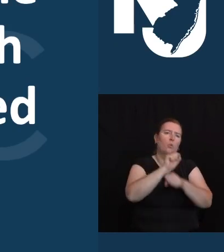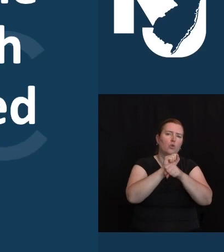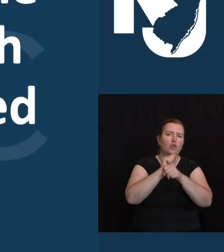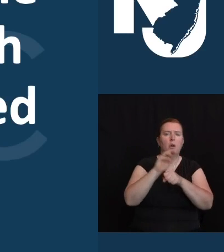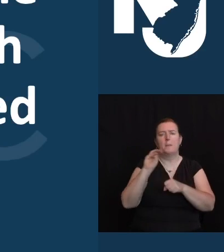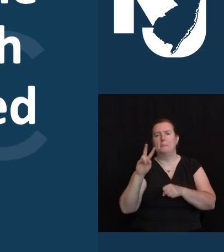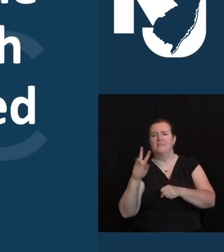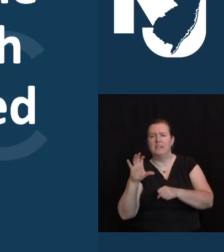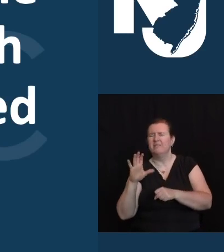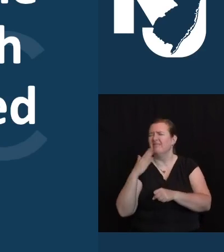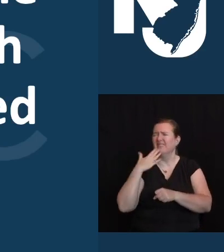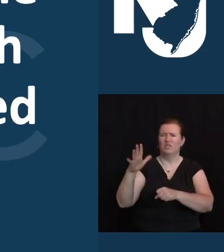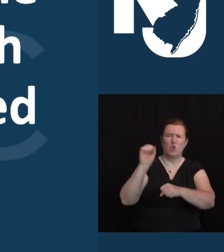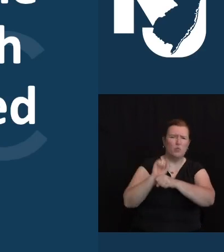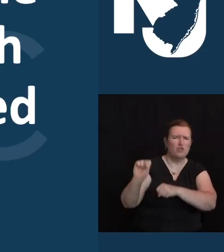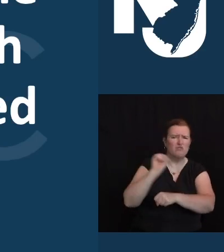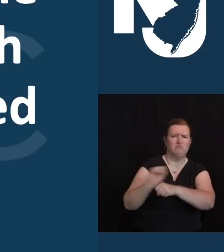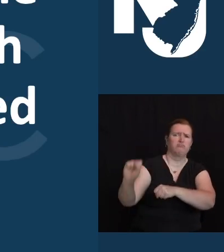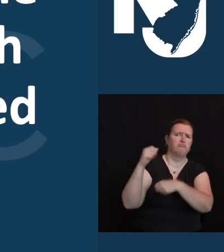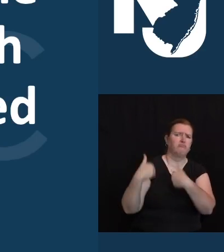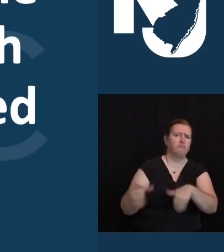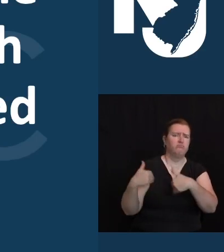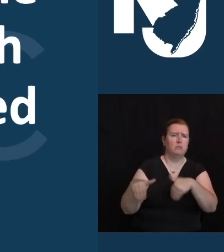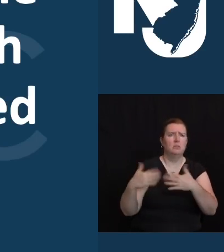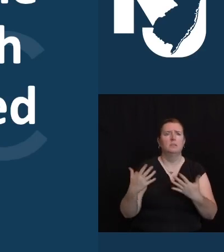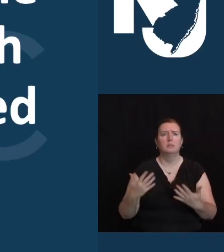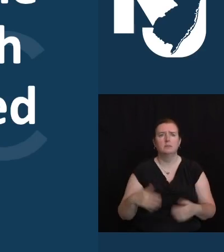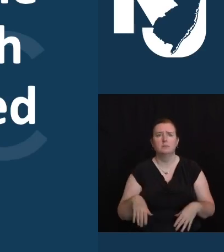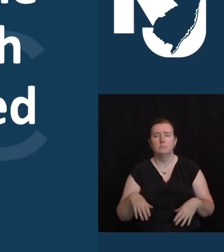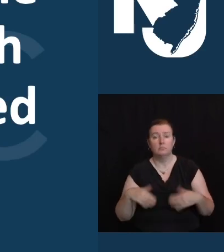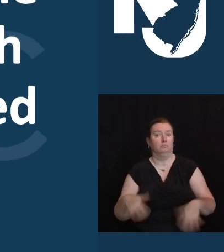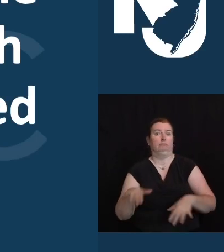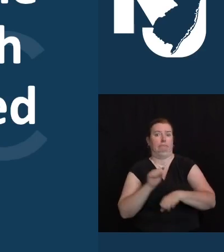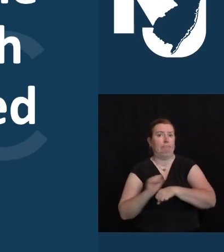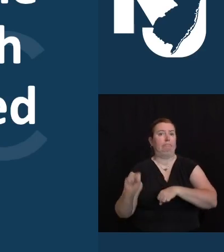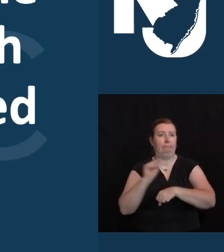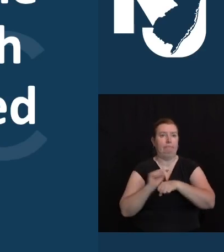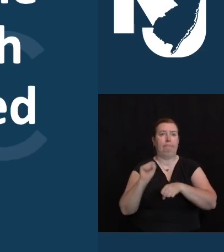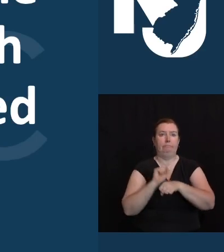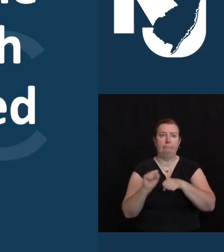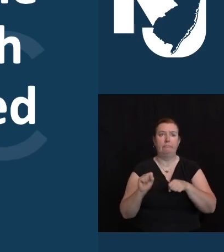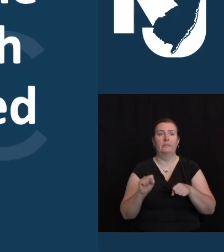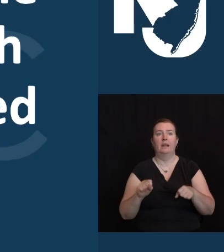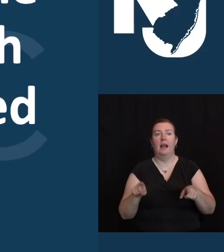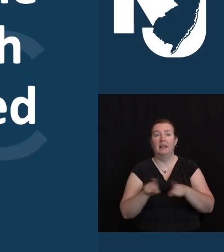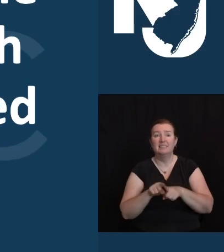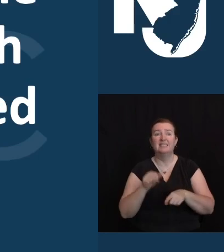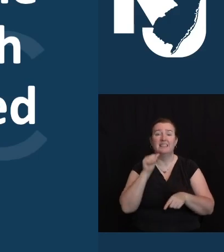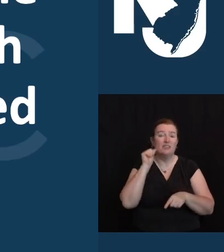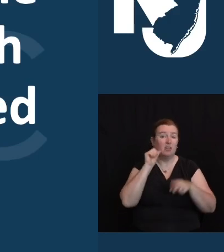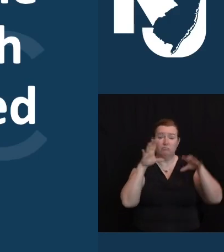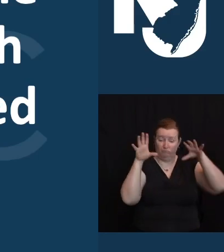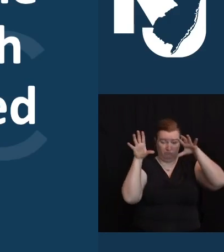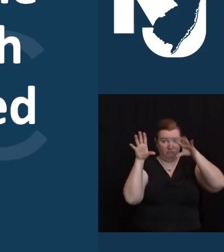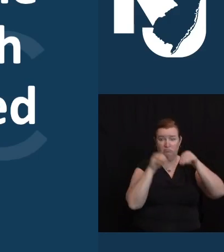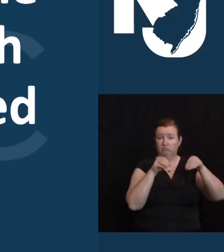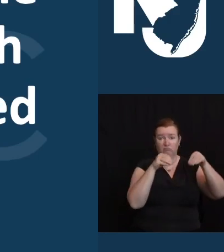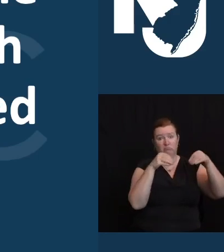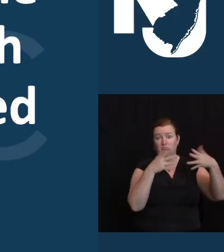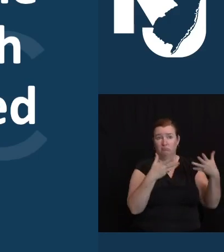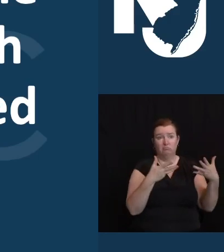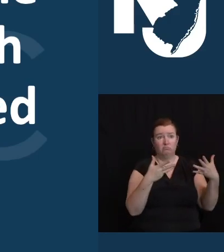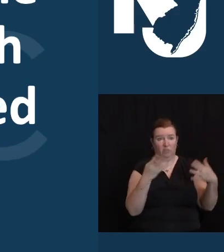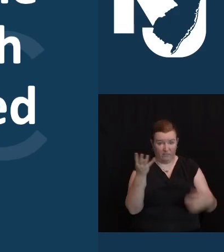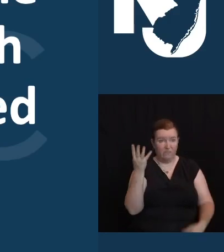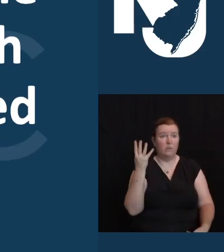way, again, if their work weren't hard enough already, they were knocked out by the storm. 4 of their locations that were